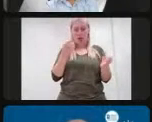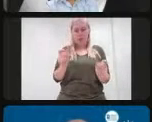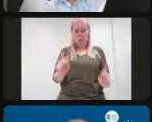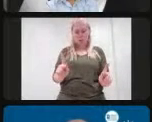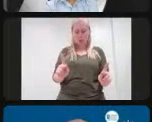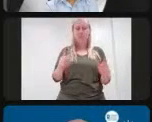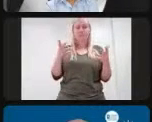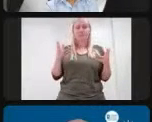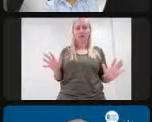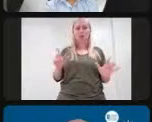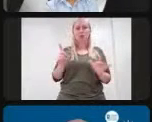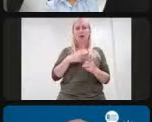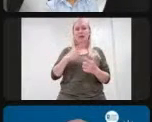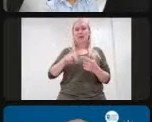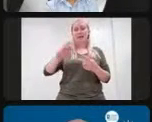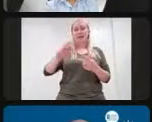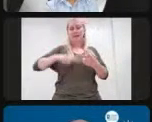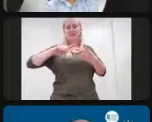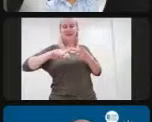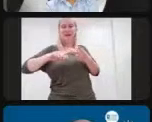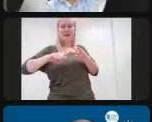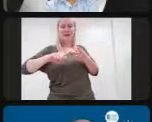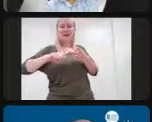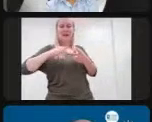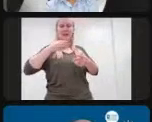opportunity, and then they get a second opportunity after